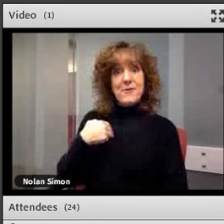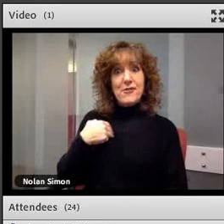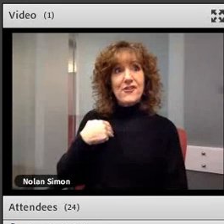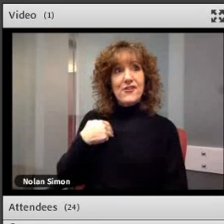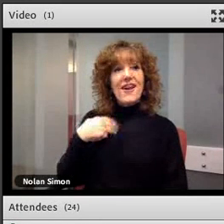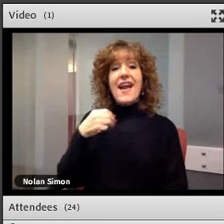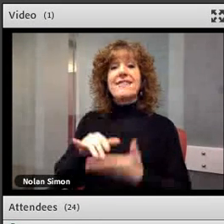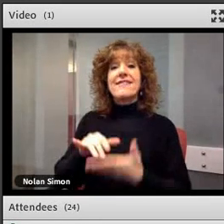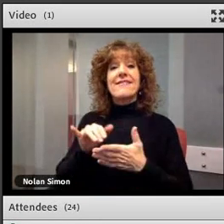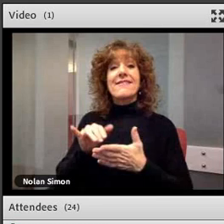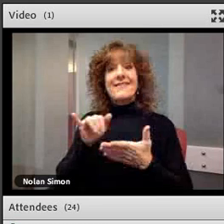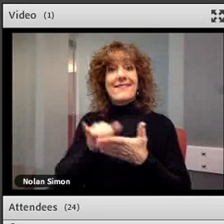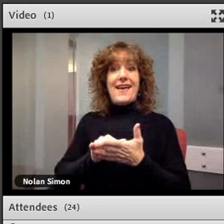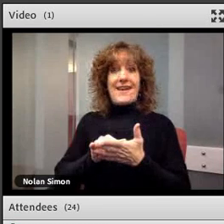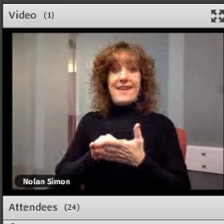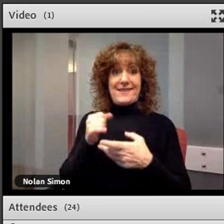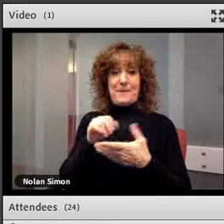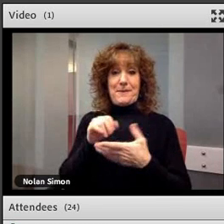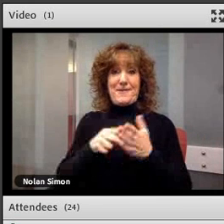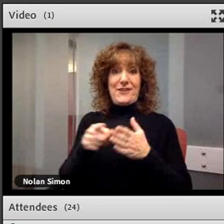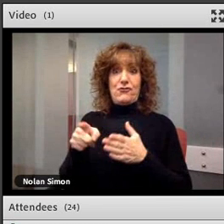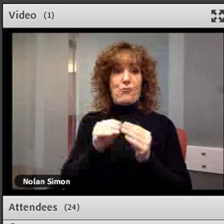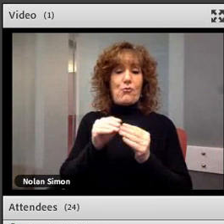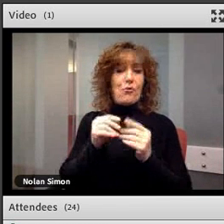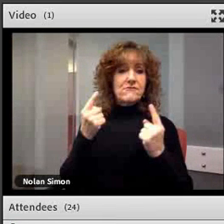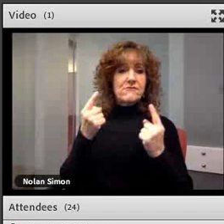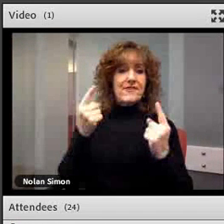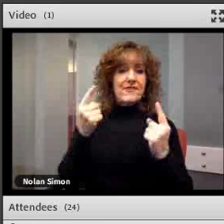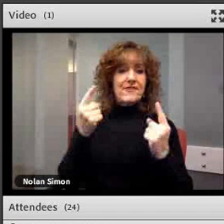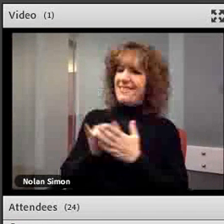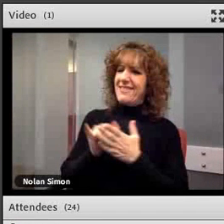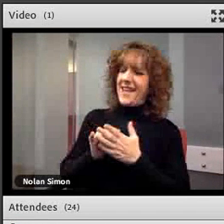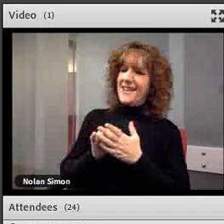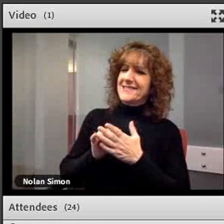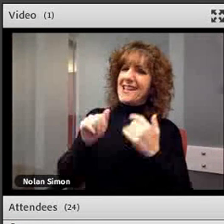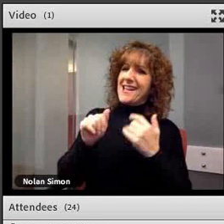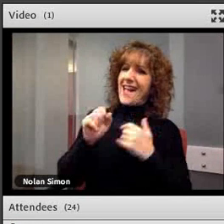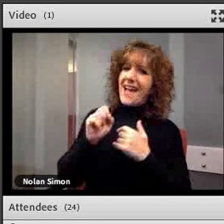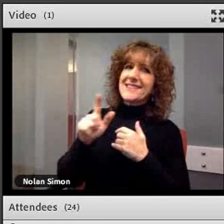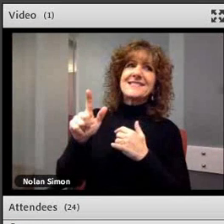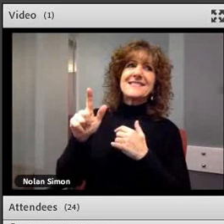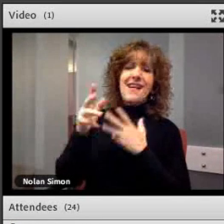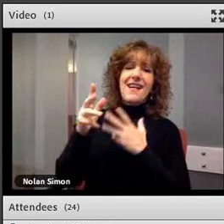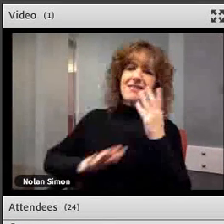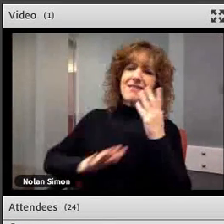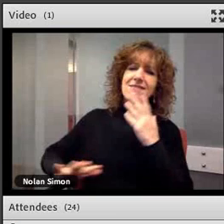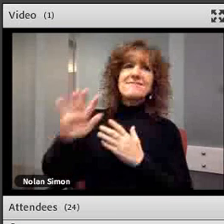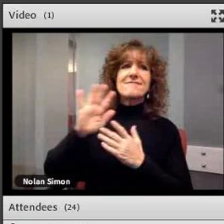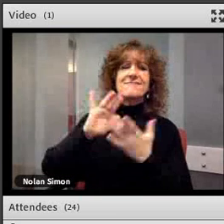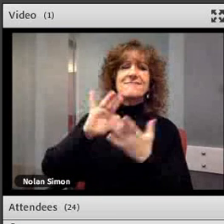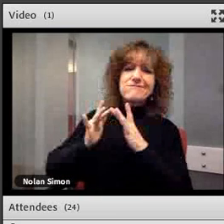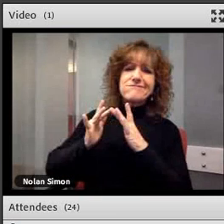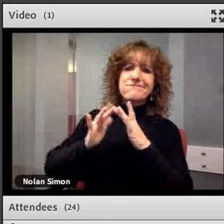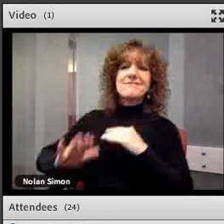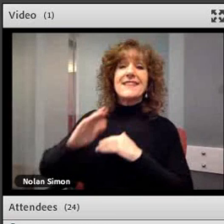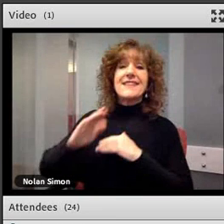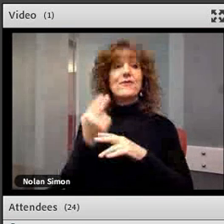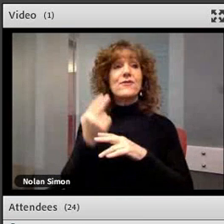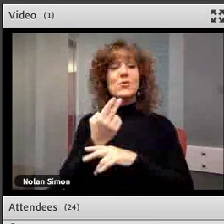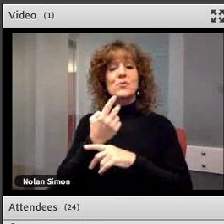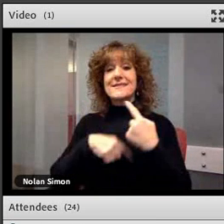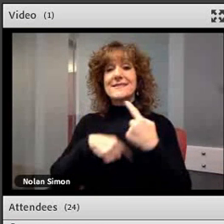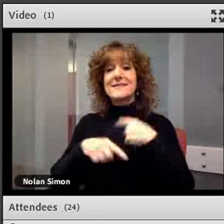of this, and that will make you more efficient. That's terrific. It's like an ASL wiki. Right, That's right. So, for example, if you use the